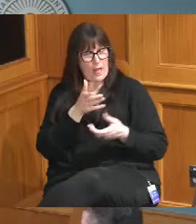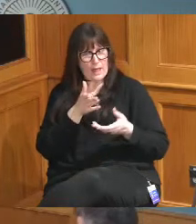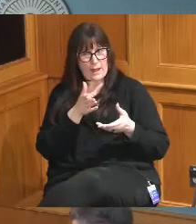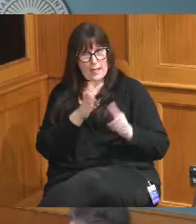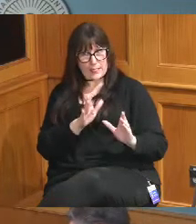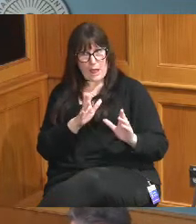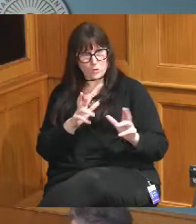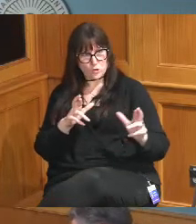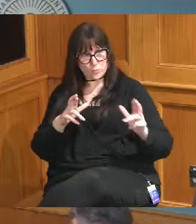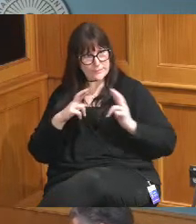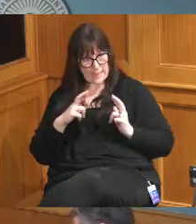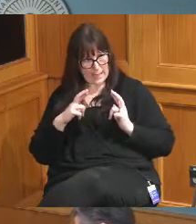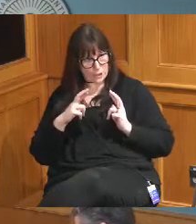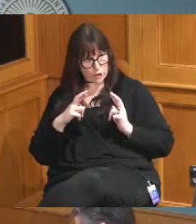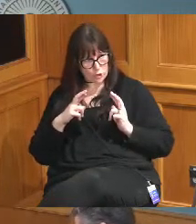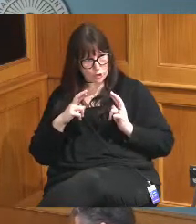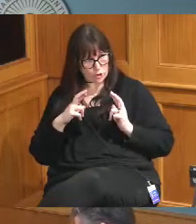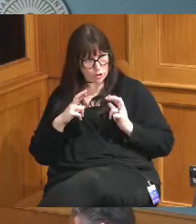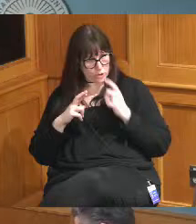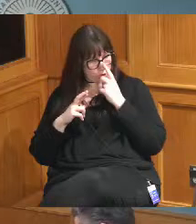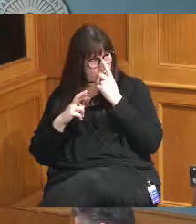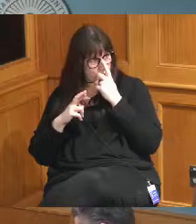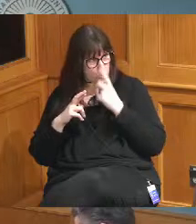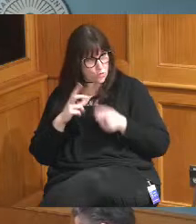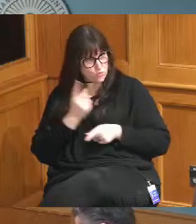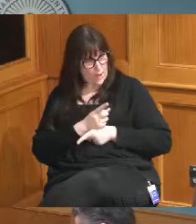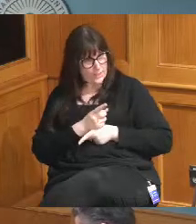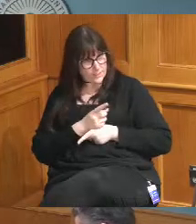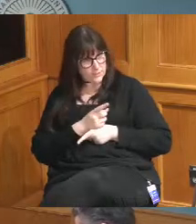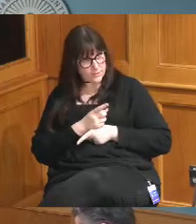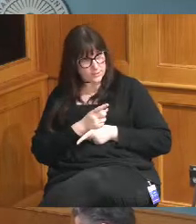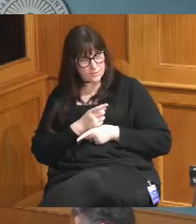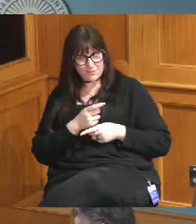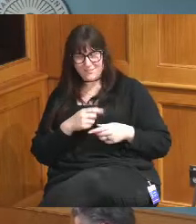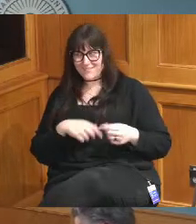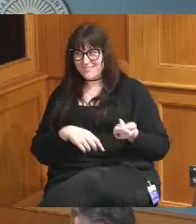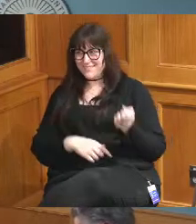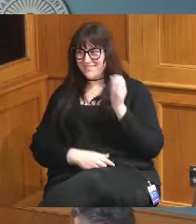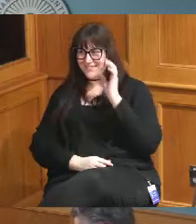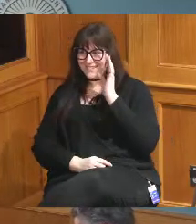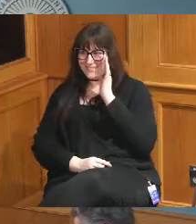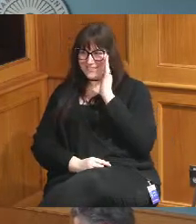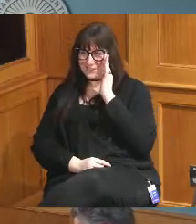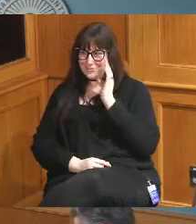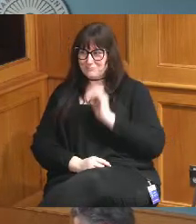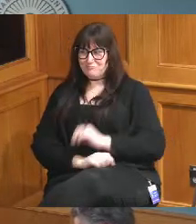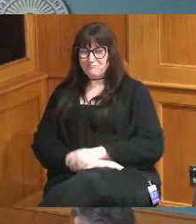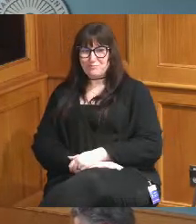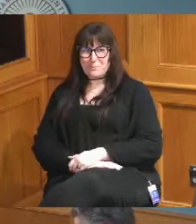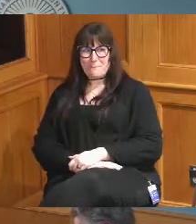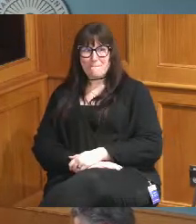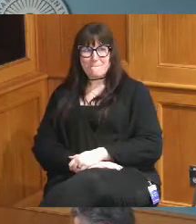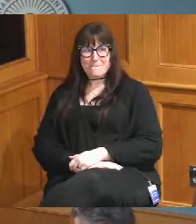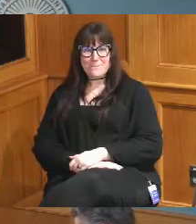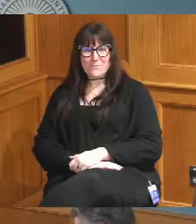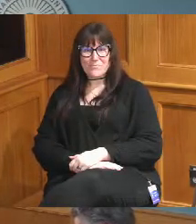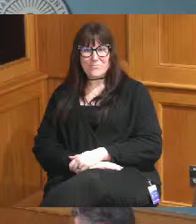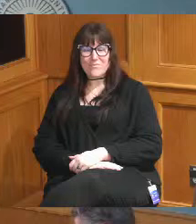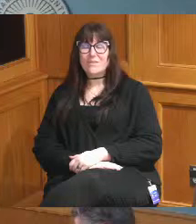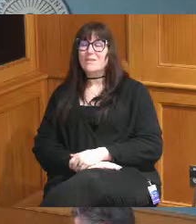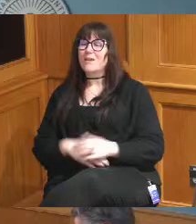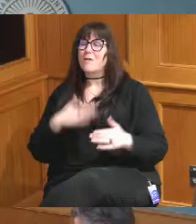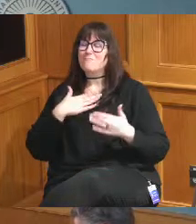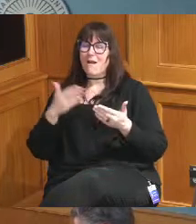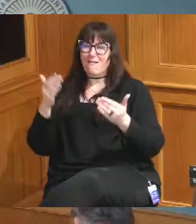retire. I think we got a 3-0 vote for that. Yes. Right. Okay, well, my next